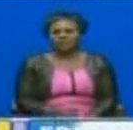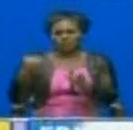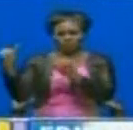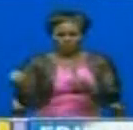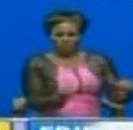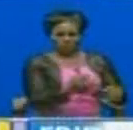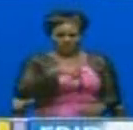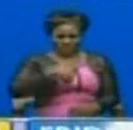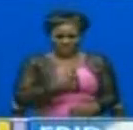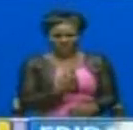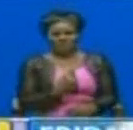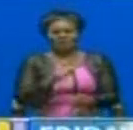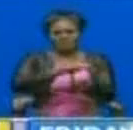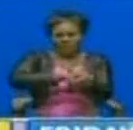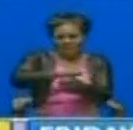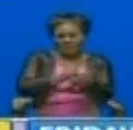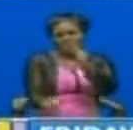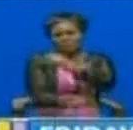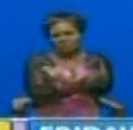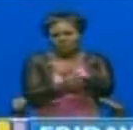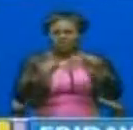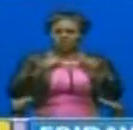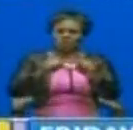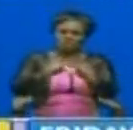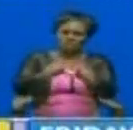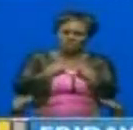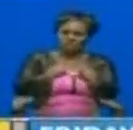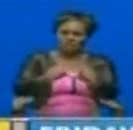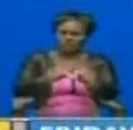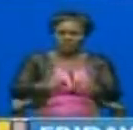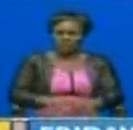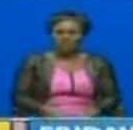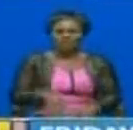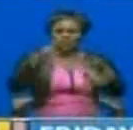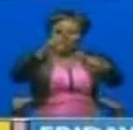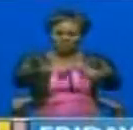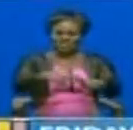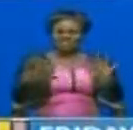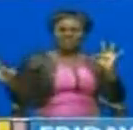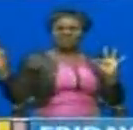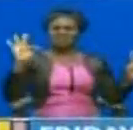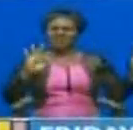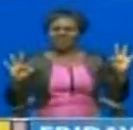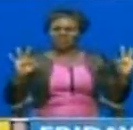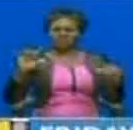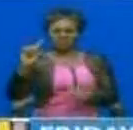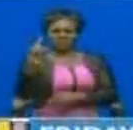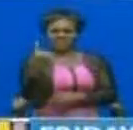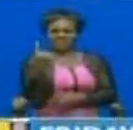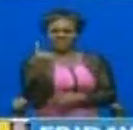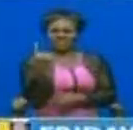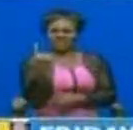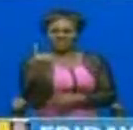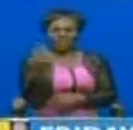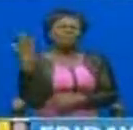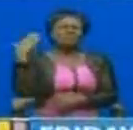kwanza. Mseme mko Friday briefing alafu muendelee. Okay. Unajua simu kwa na post. Unakaa na post. Umekaa hivi. Na nani alikuwa anapenda